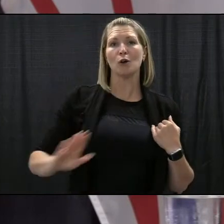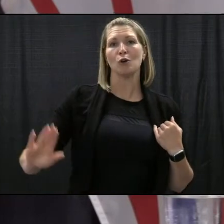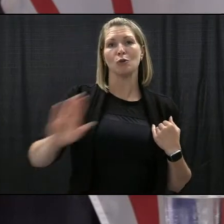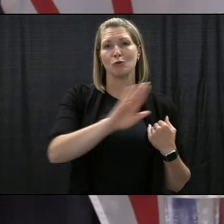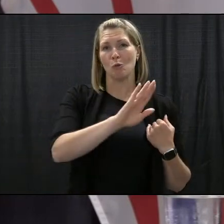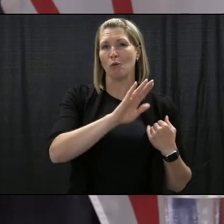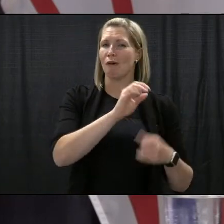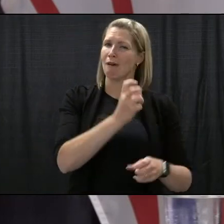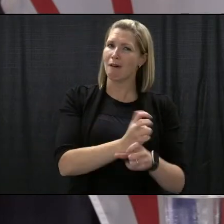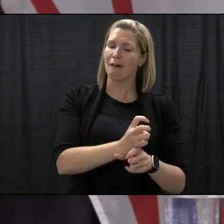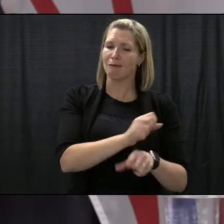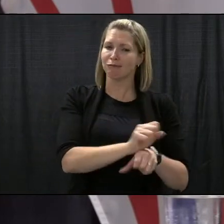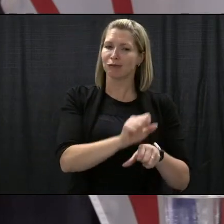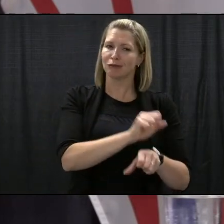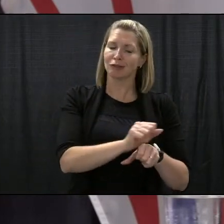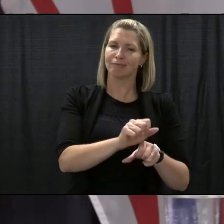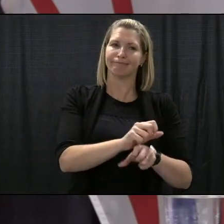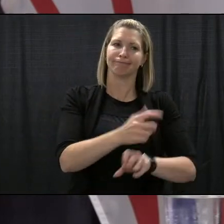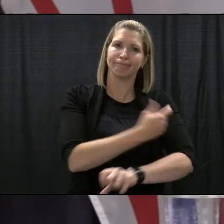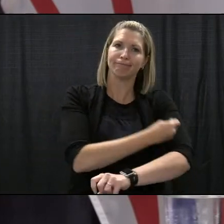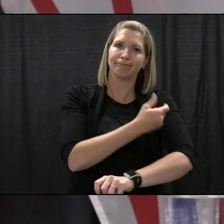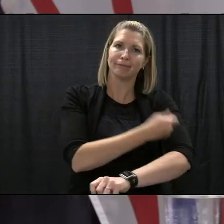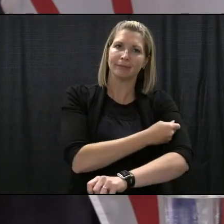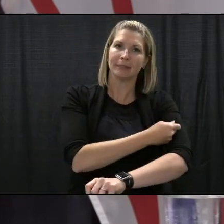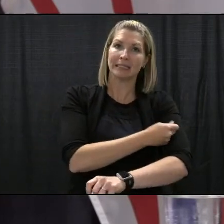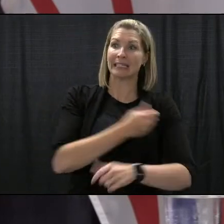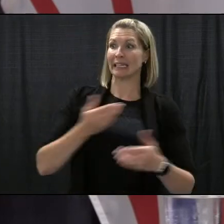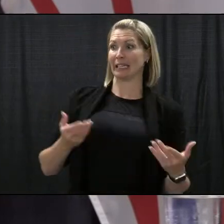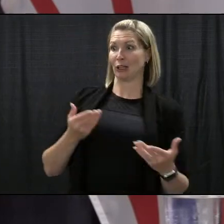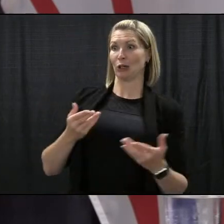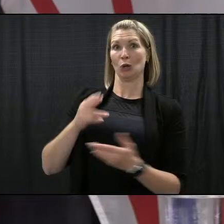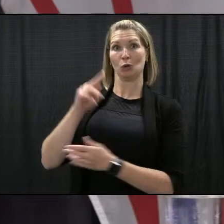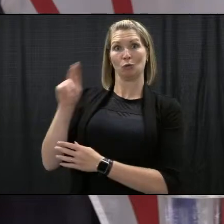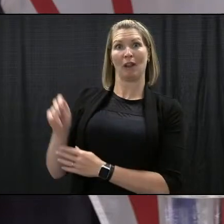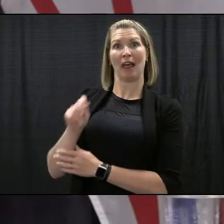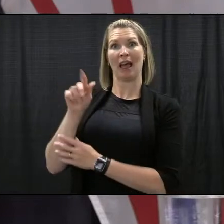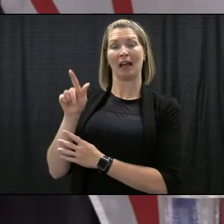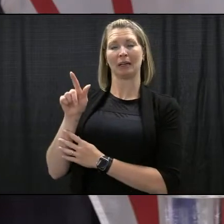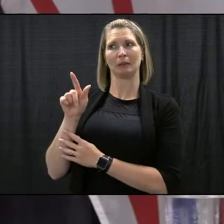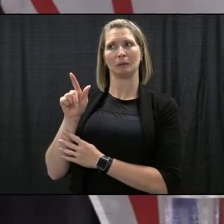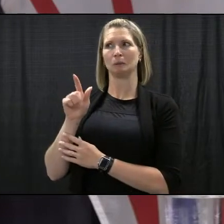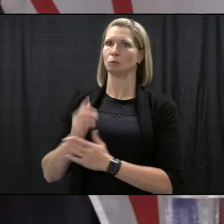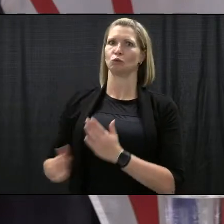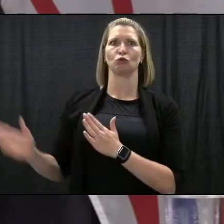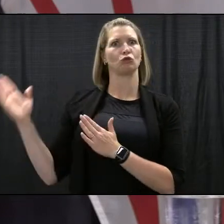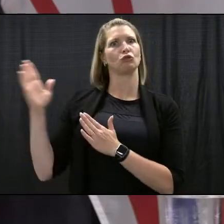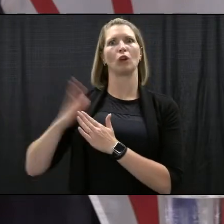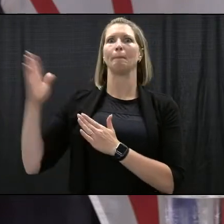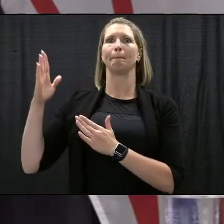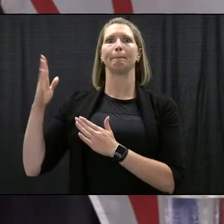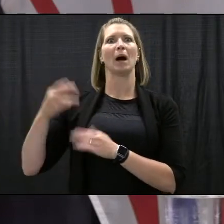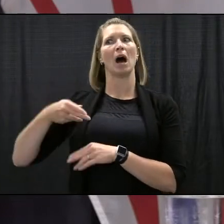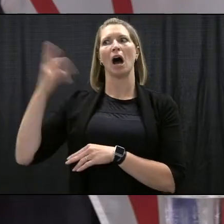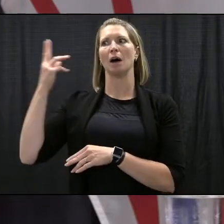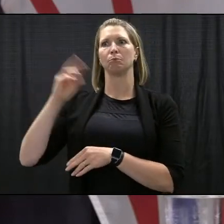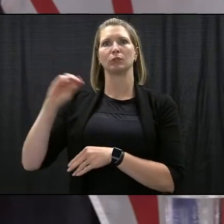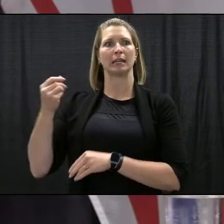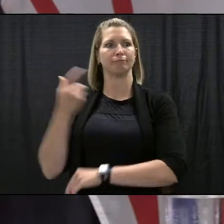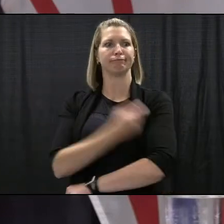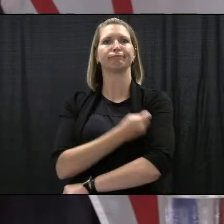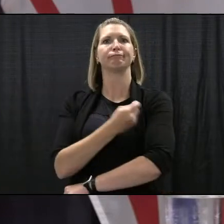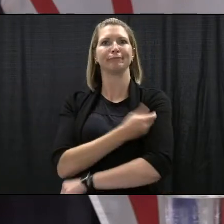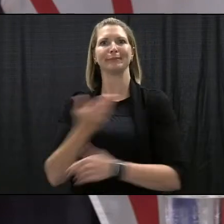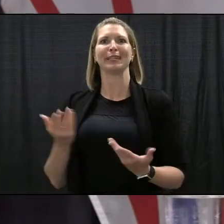I'm proud to say that we're amongst the leaders, not just in the country, but in some of our communities around the world in the rates of vaccinations here